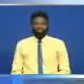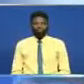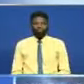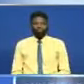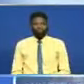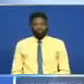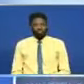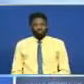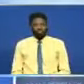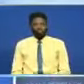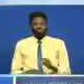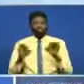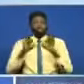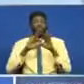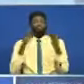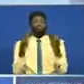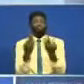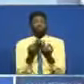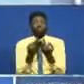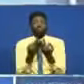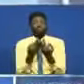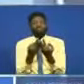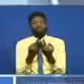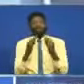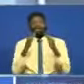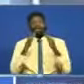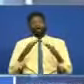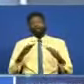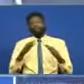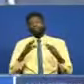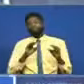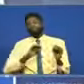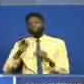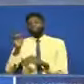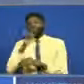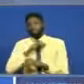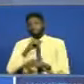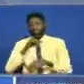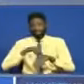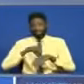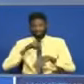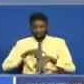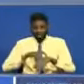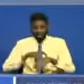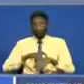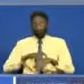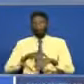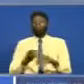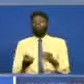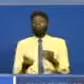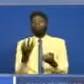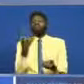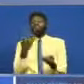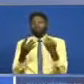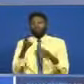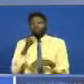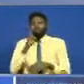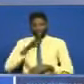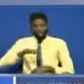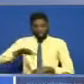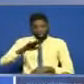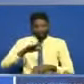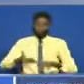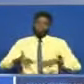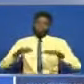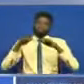Moving on, families displaced following flooding in Lake Baringo have begun to receive food aid as the government moves in to cushion the